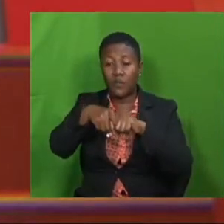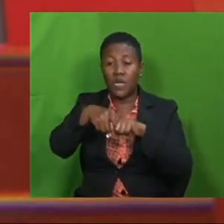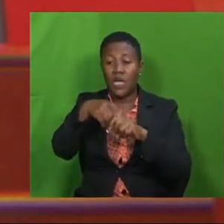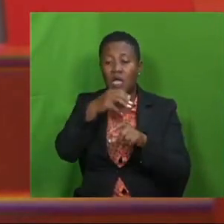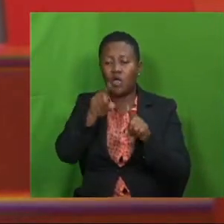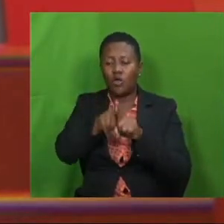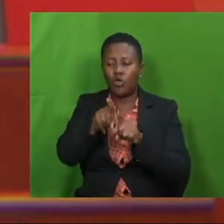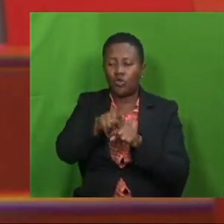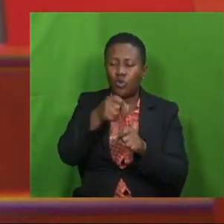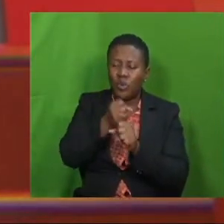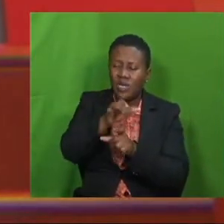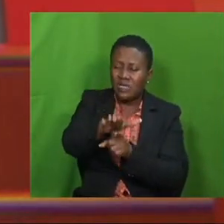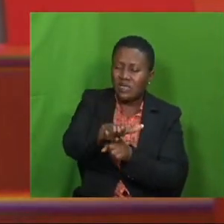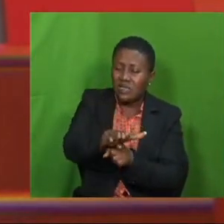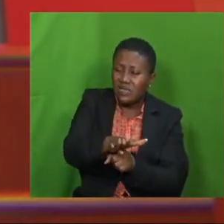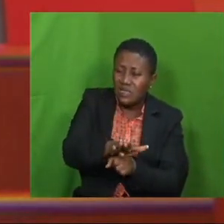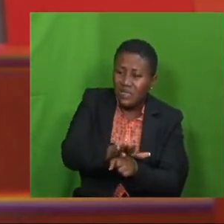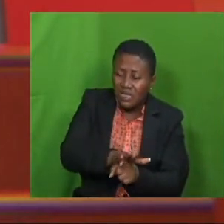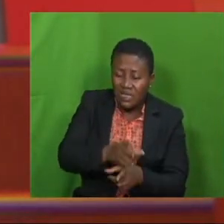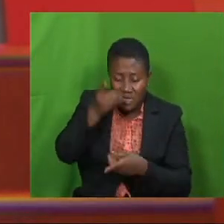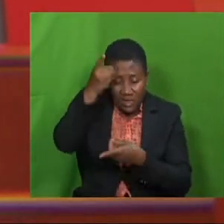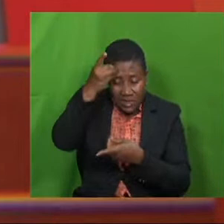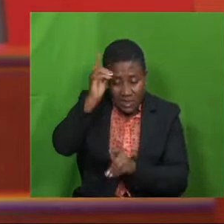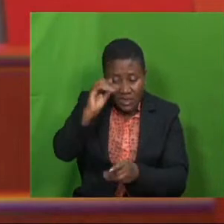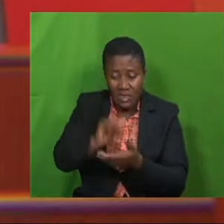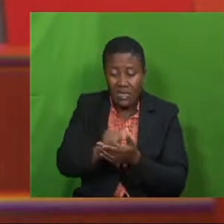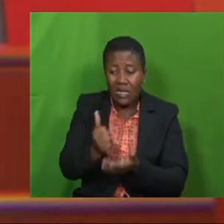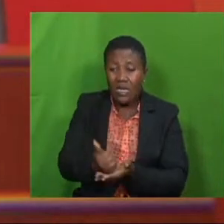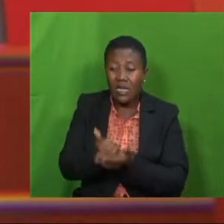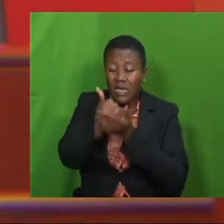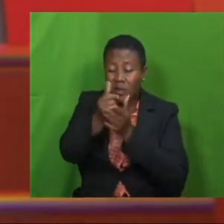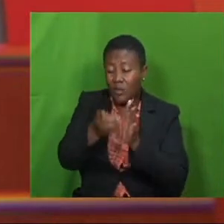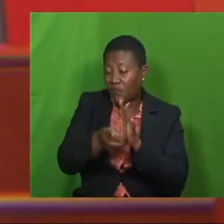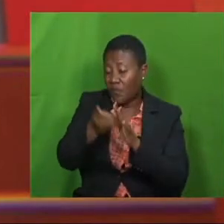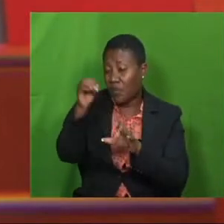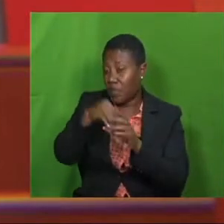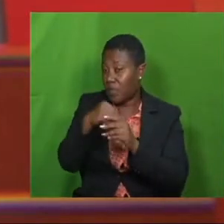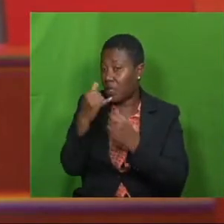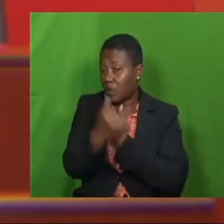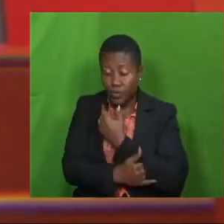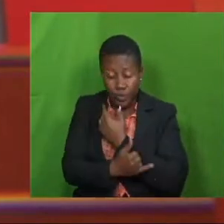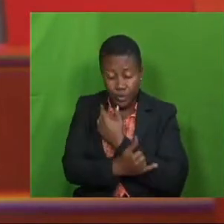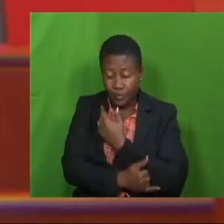are essential to the country's development and growth.